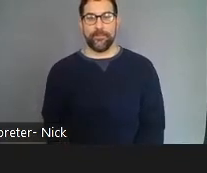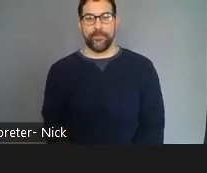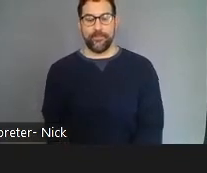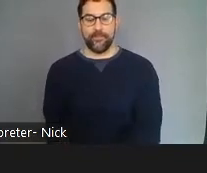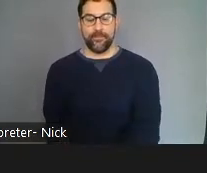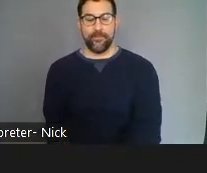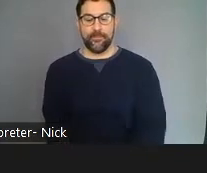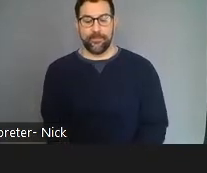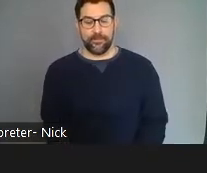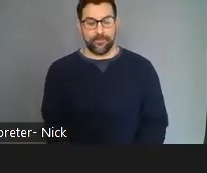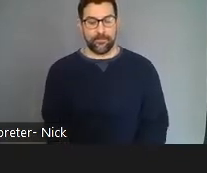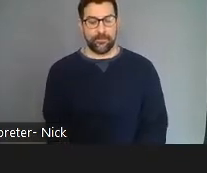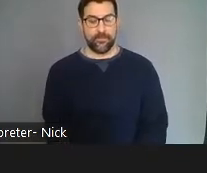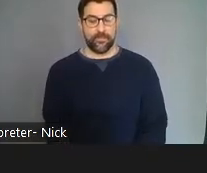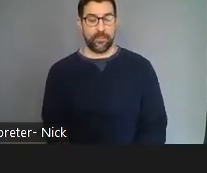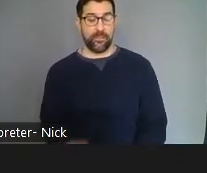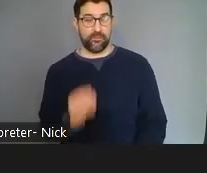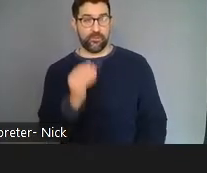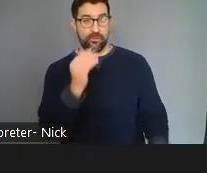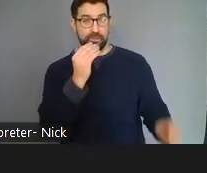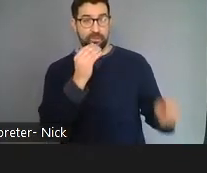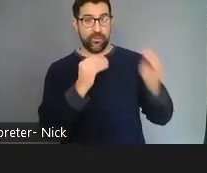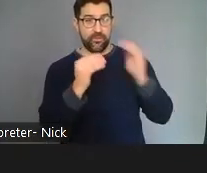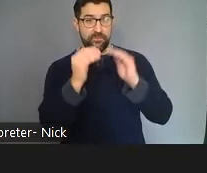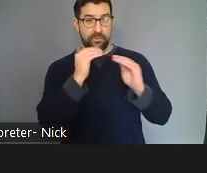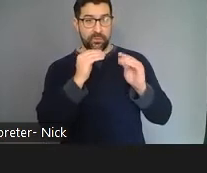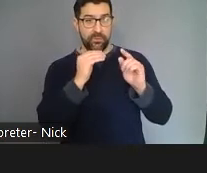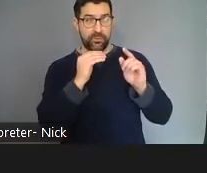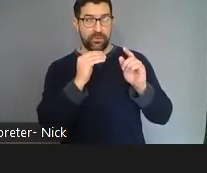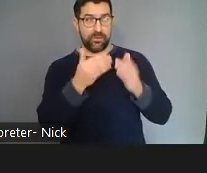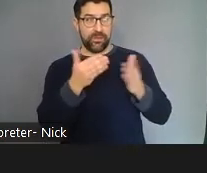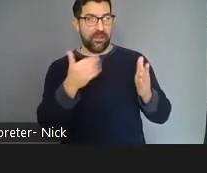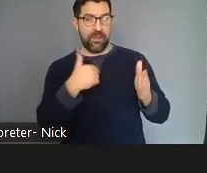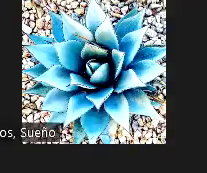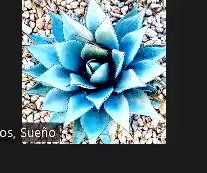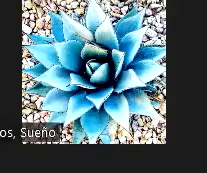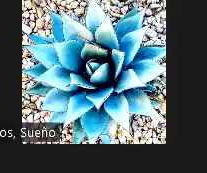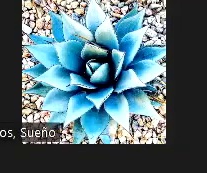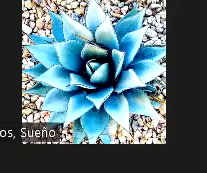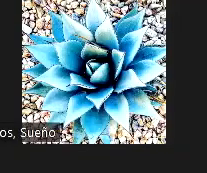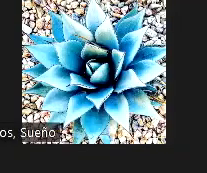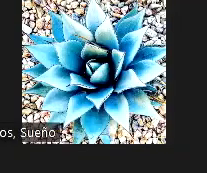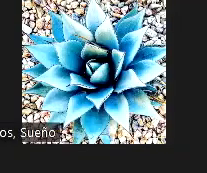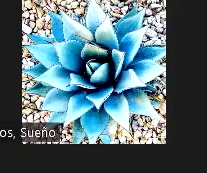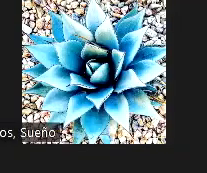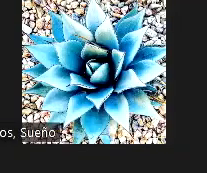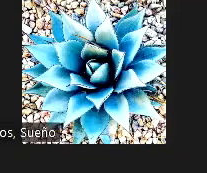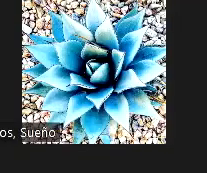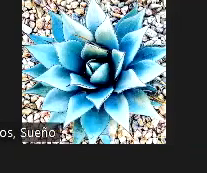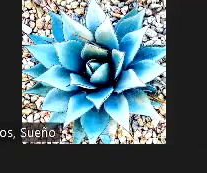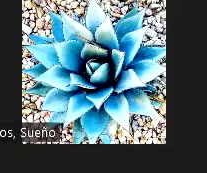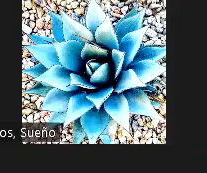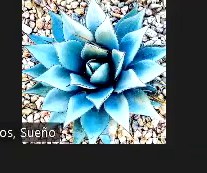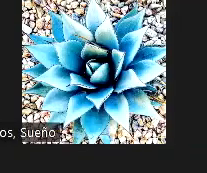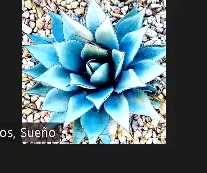So actually the food thing is exactly what I do. I don't eat in the classrooms and